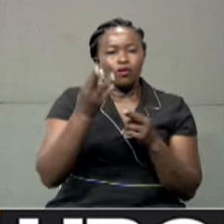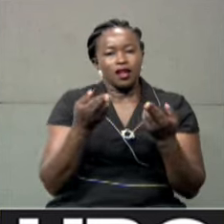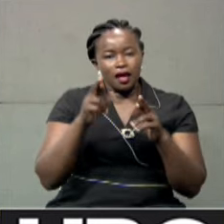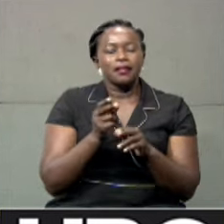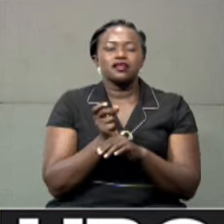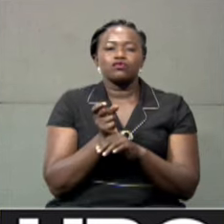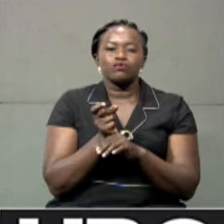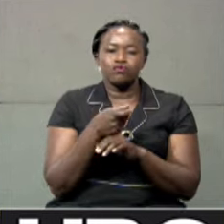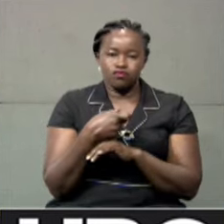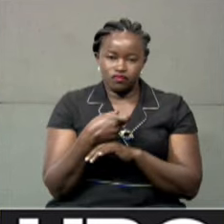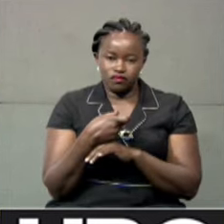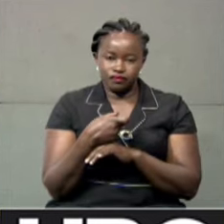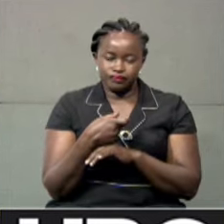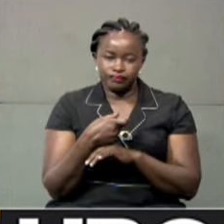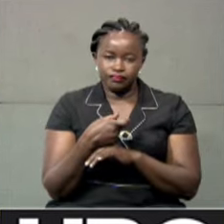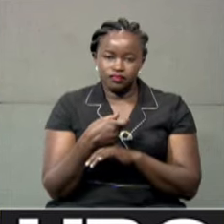Gulu.